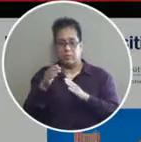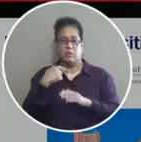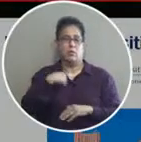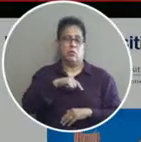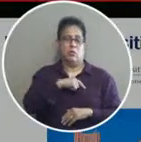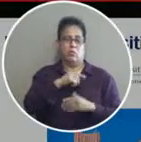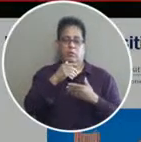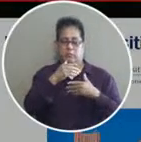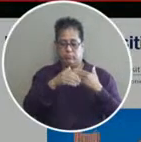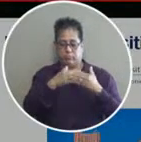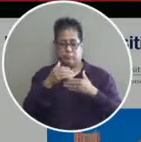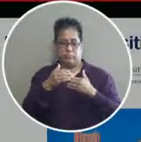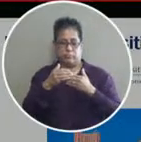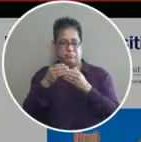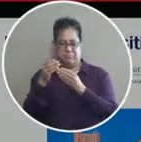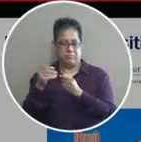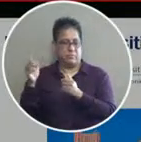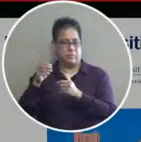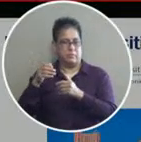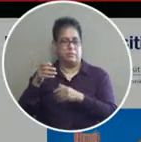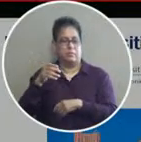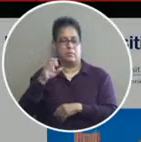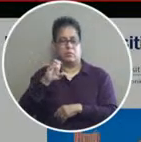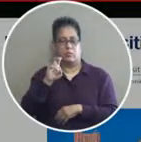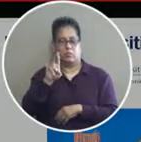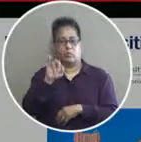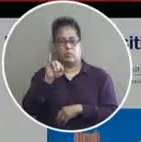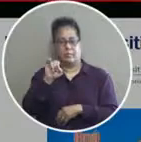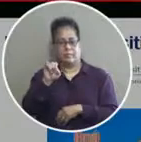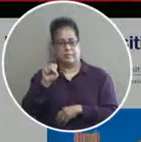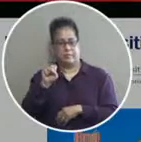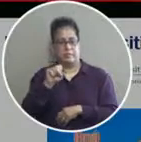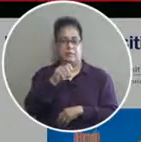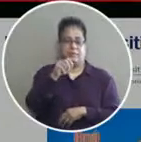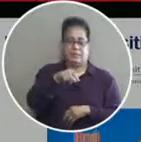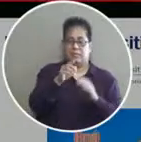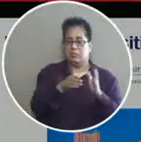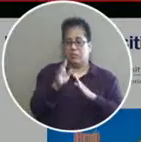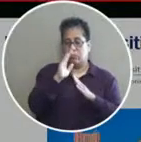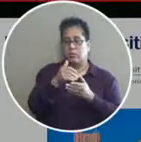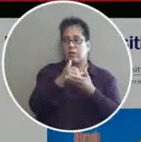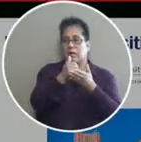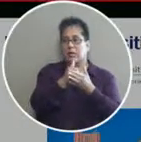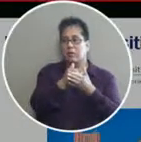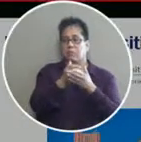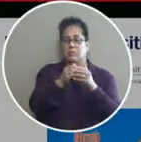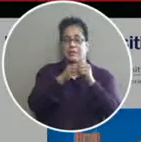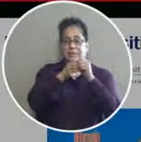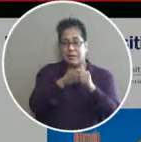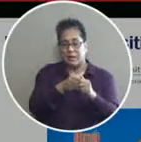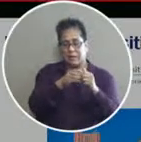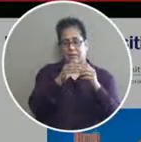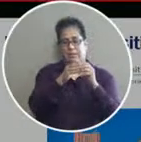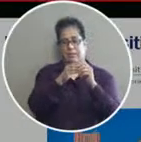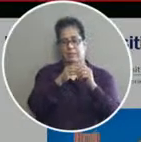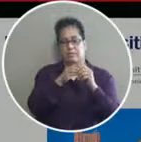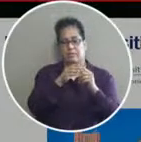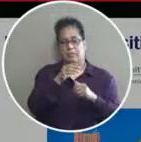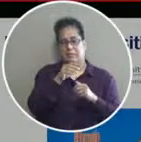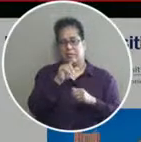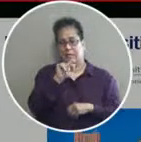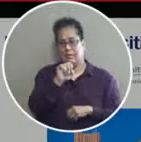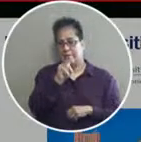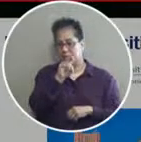and out of this crisis. The plan will help guide the leadership of the City of El Paso and El Paso County as